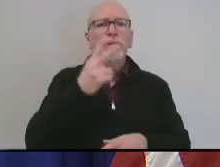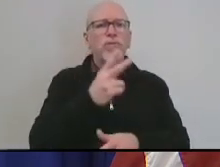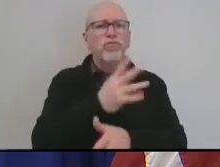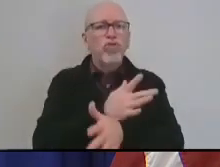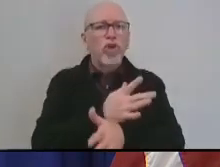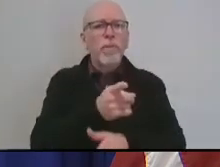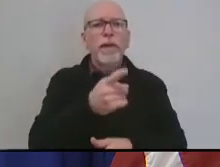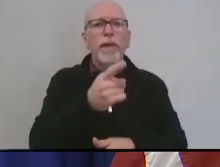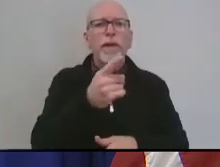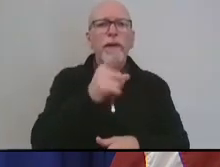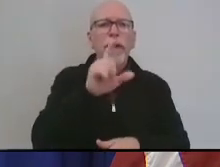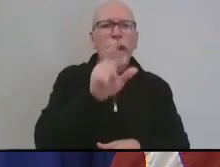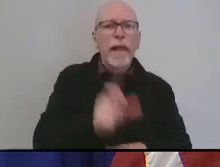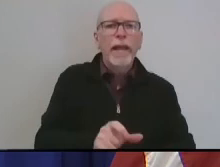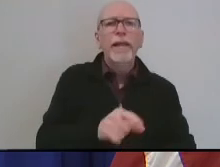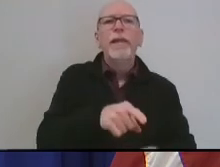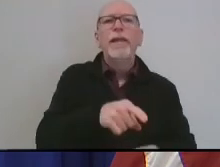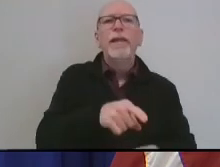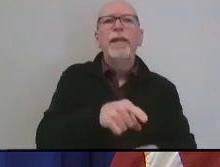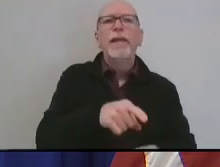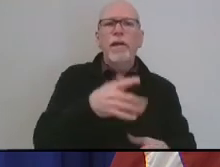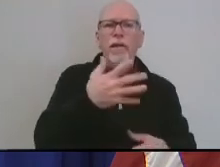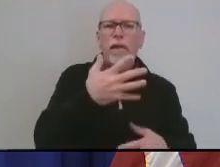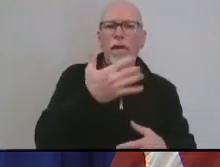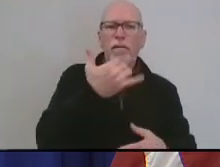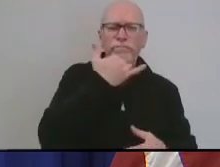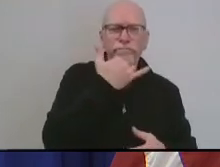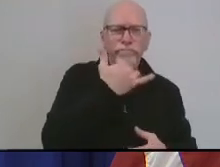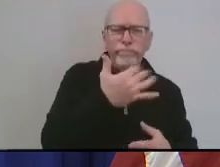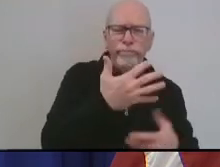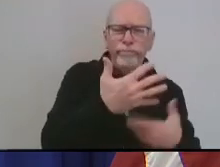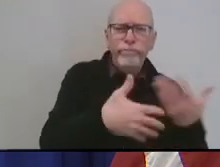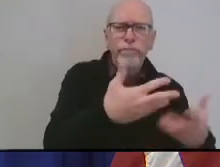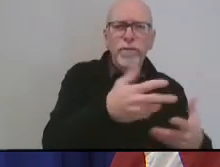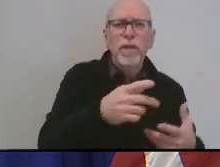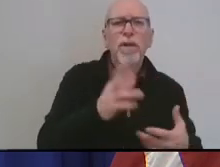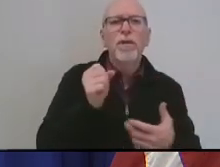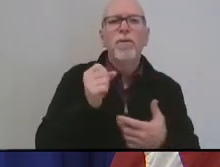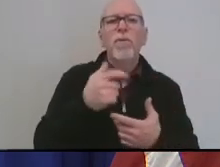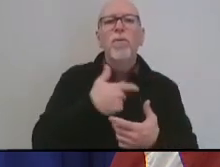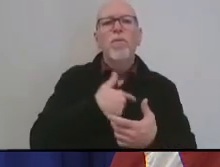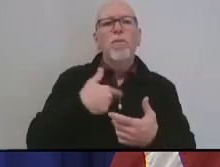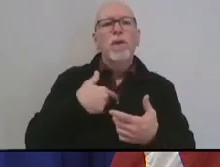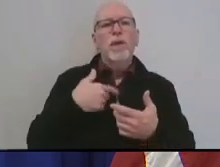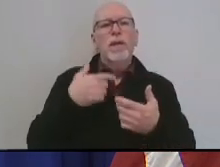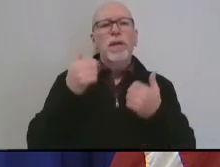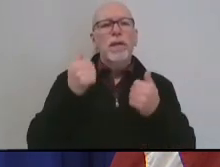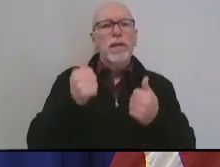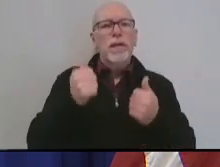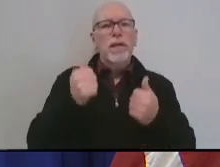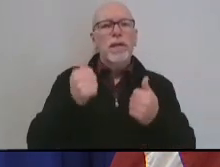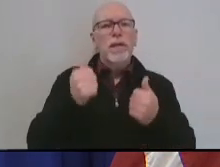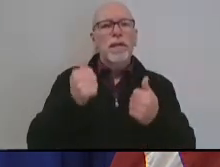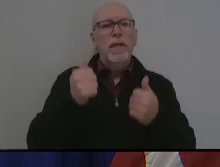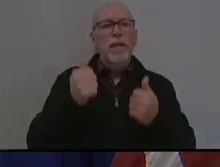the wrong direction, then what we can control, we need to. And it is